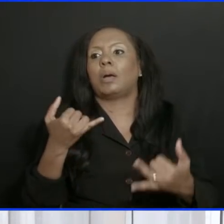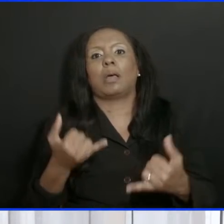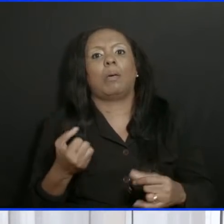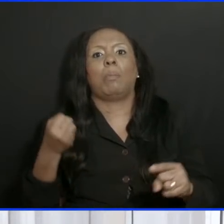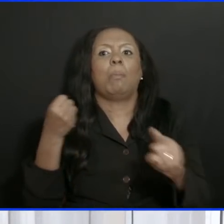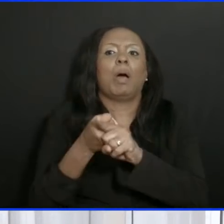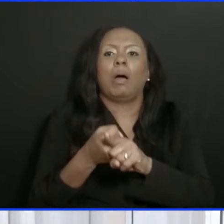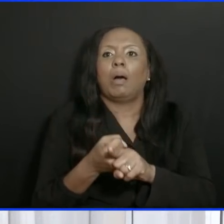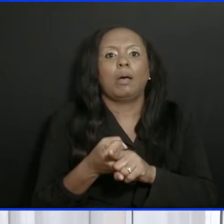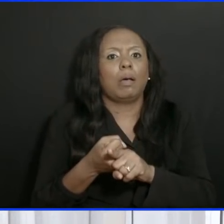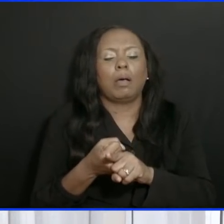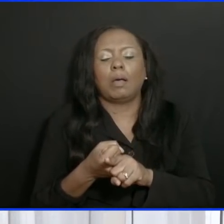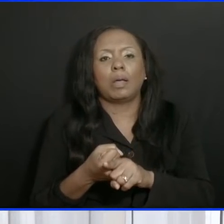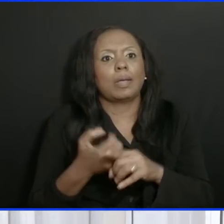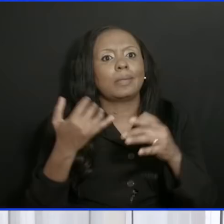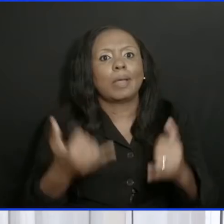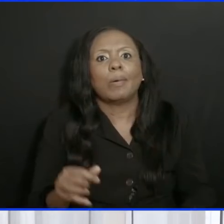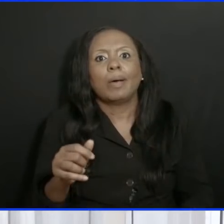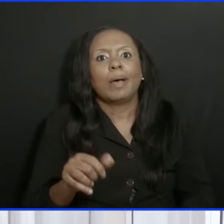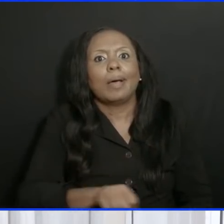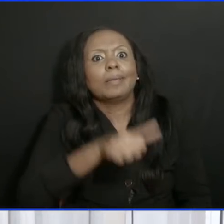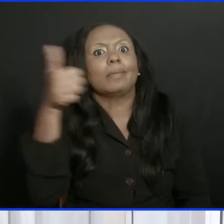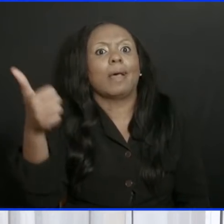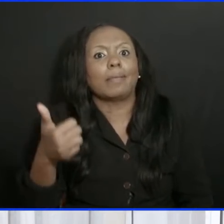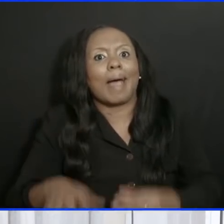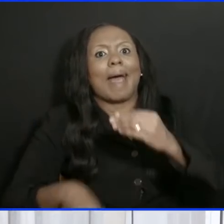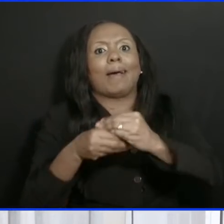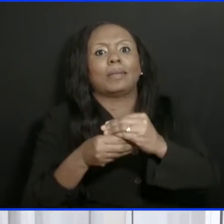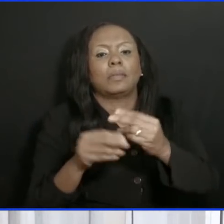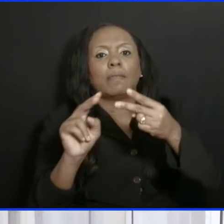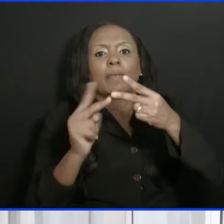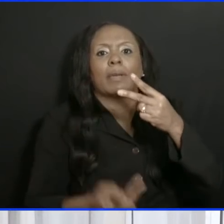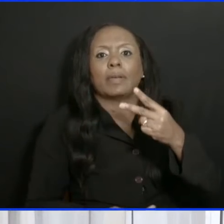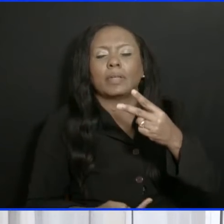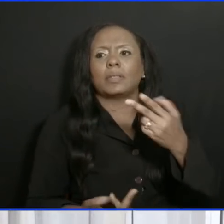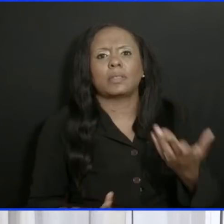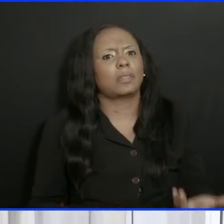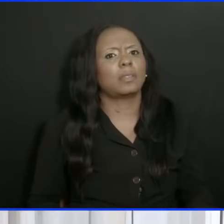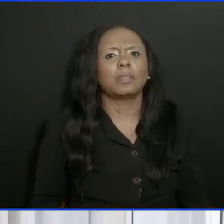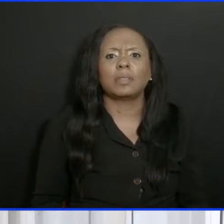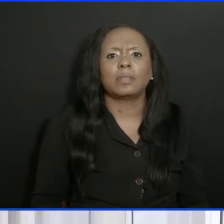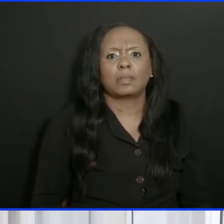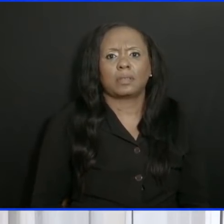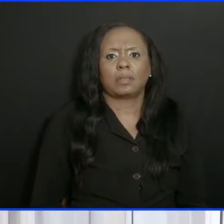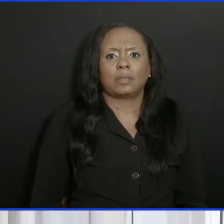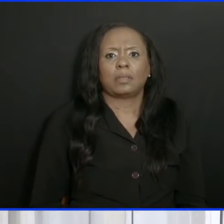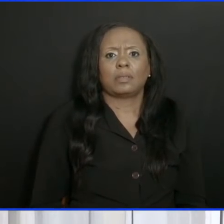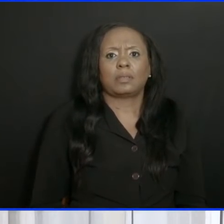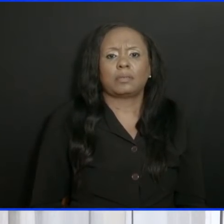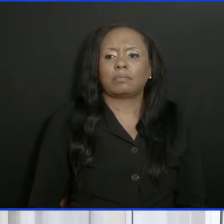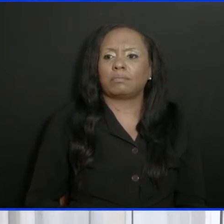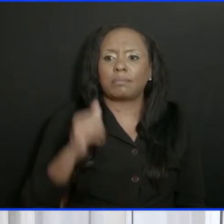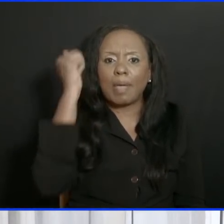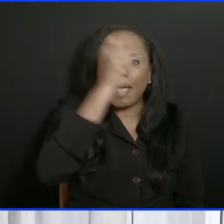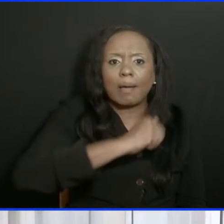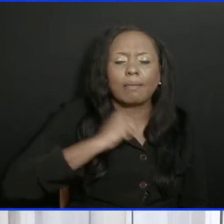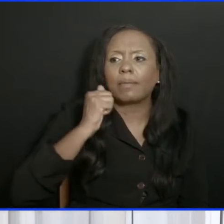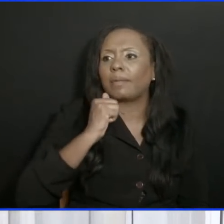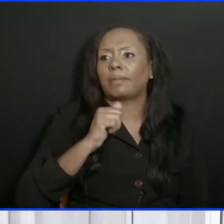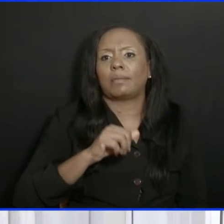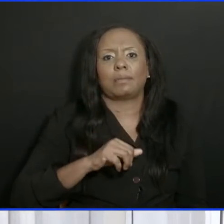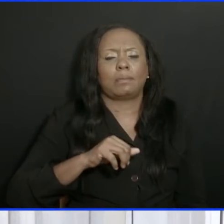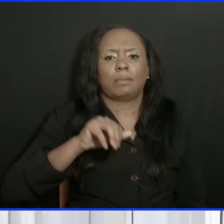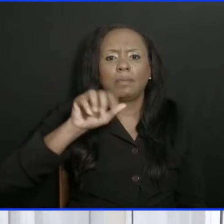a new variant potentially. And we are not even good into vaccinating numbers globally in Africa and in Latin